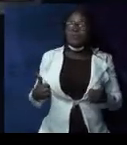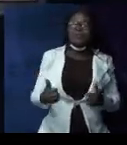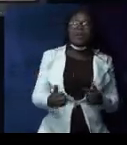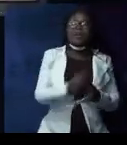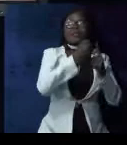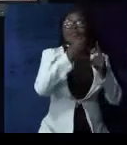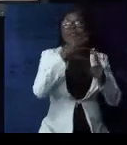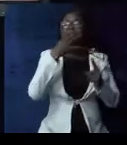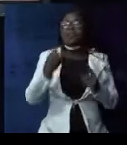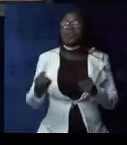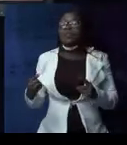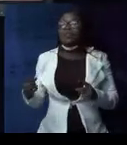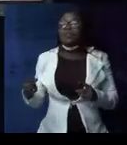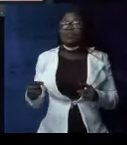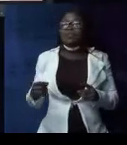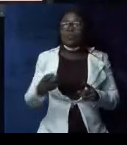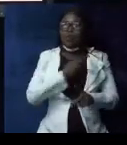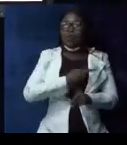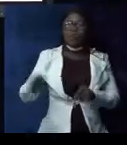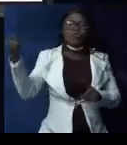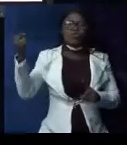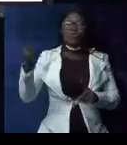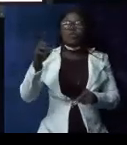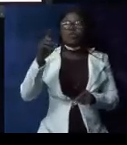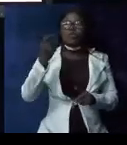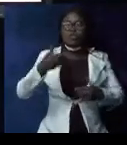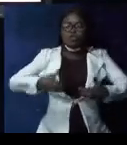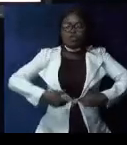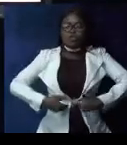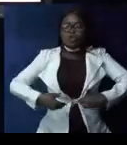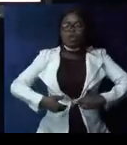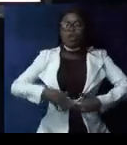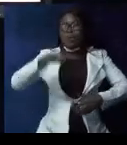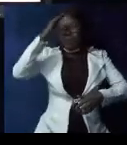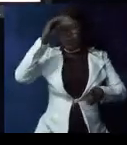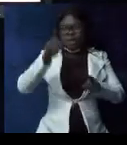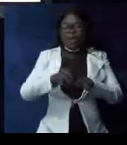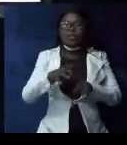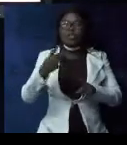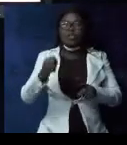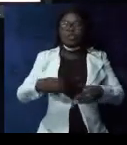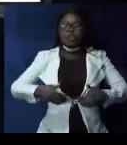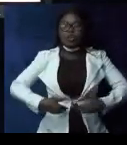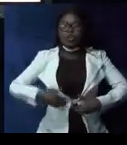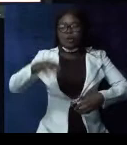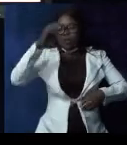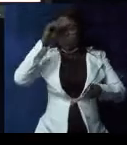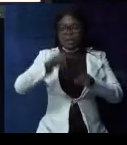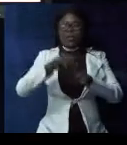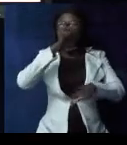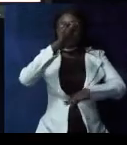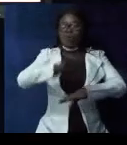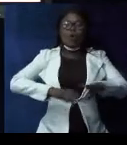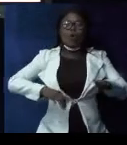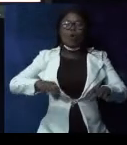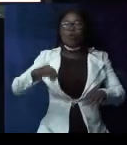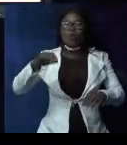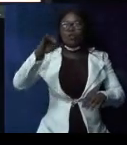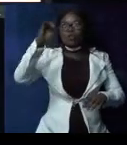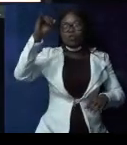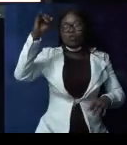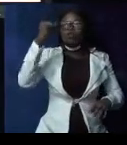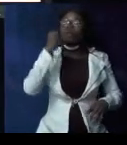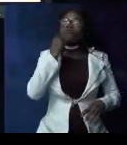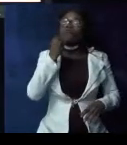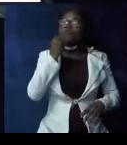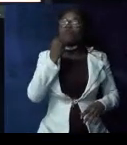the youngest brother. The youngest brother is called Joseph. He injured